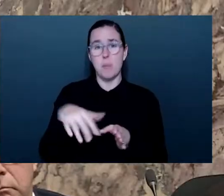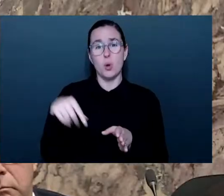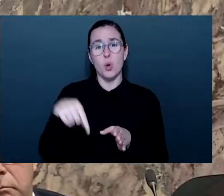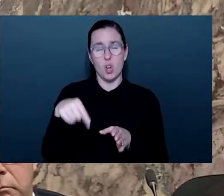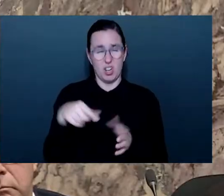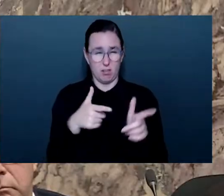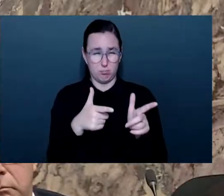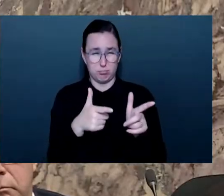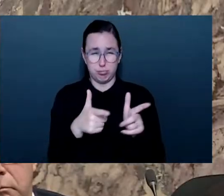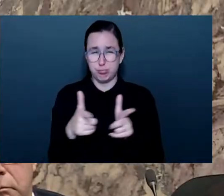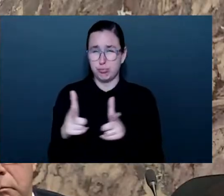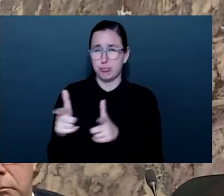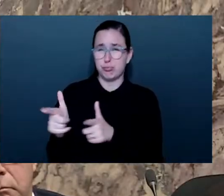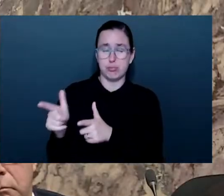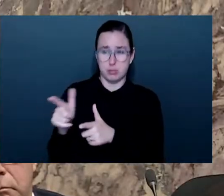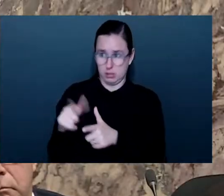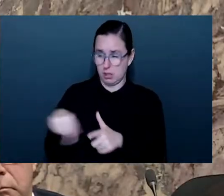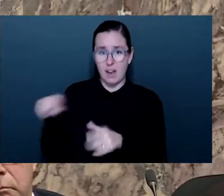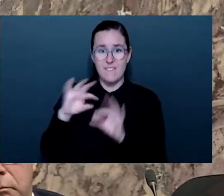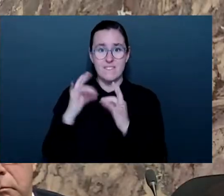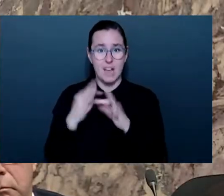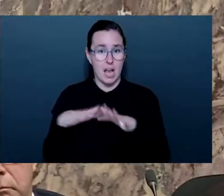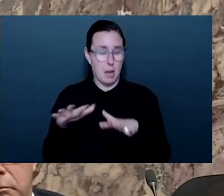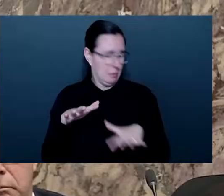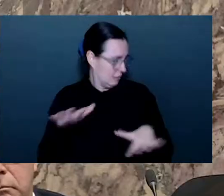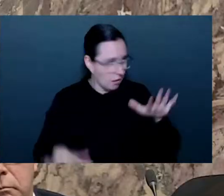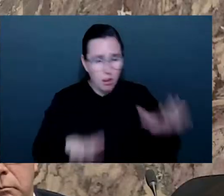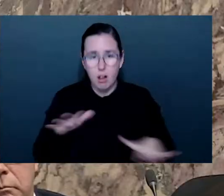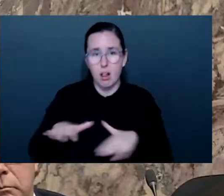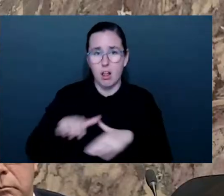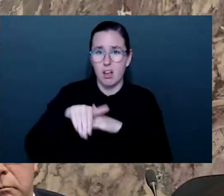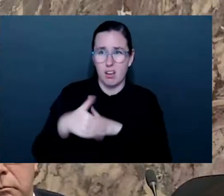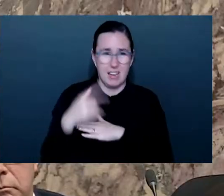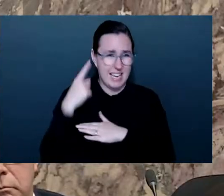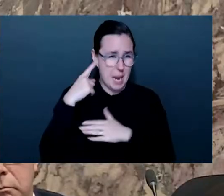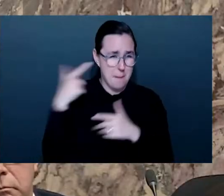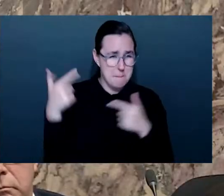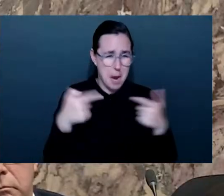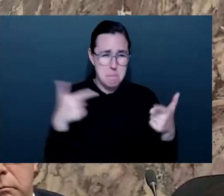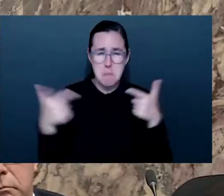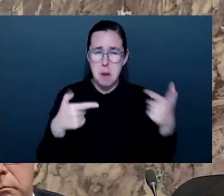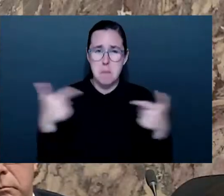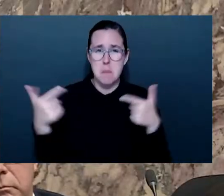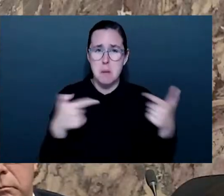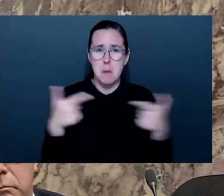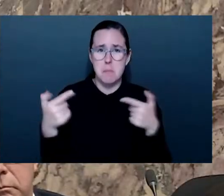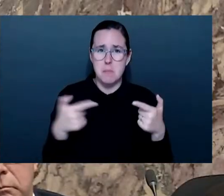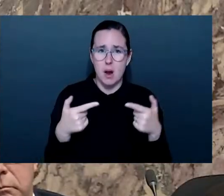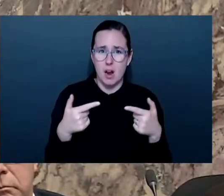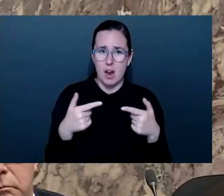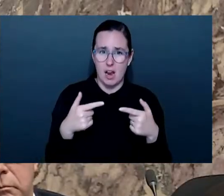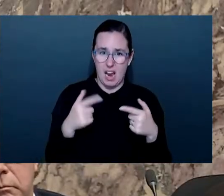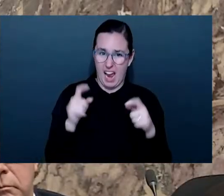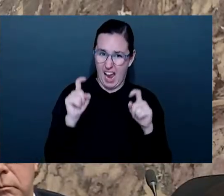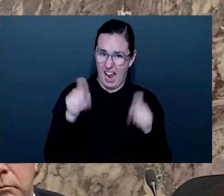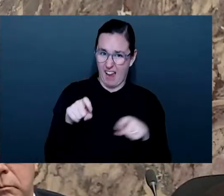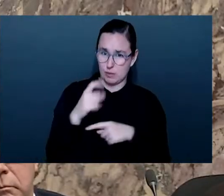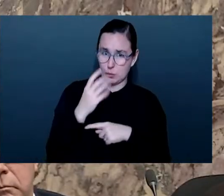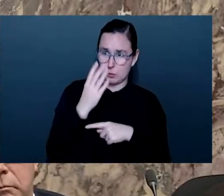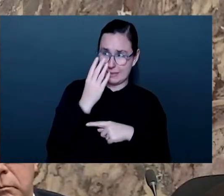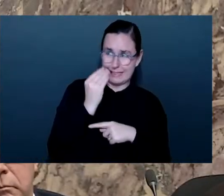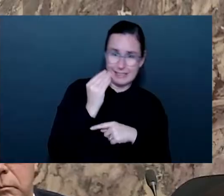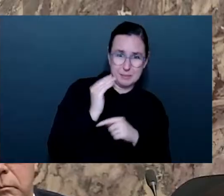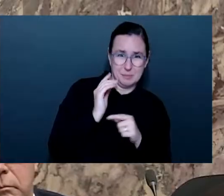government. You have to sleep with one eye open just to ensure your own safety. The minister may be getting a good night's sleep, but how does the